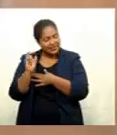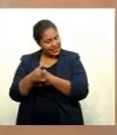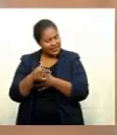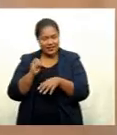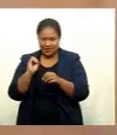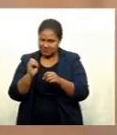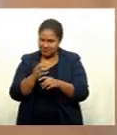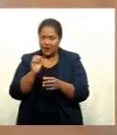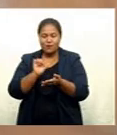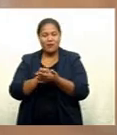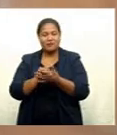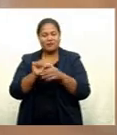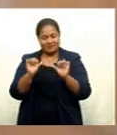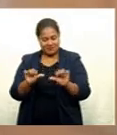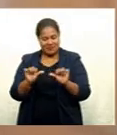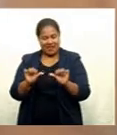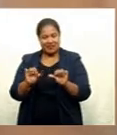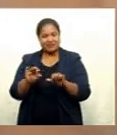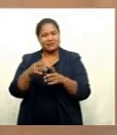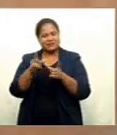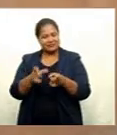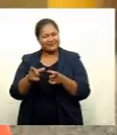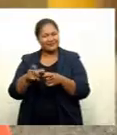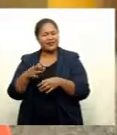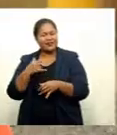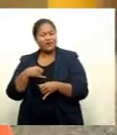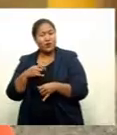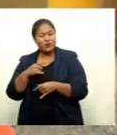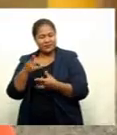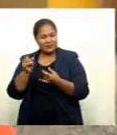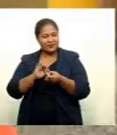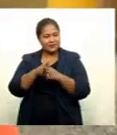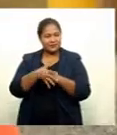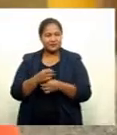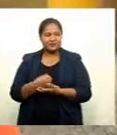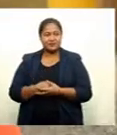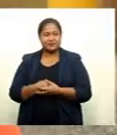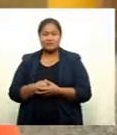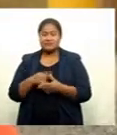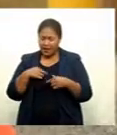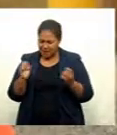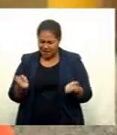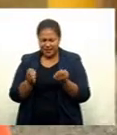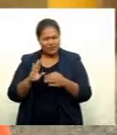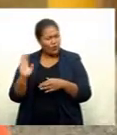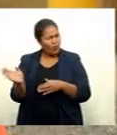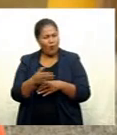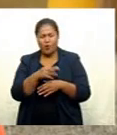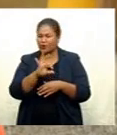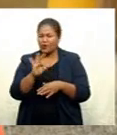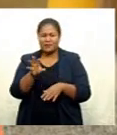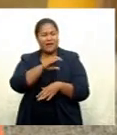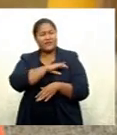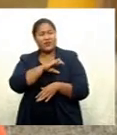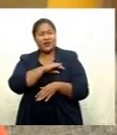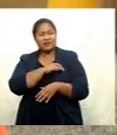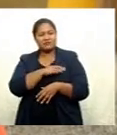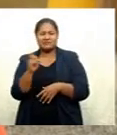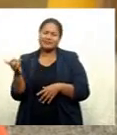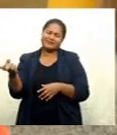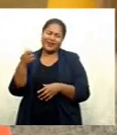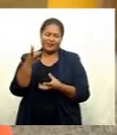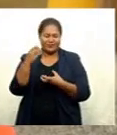effective in protecting individuals against the disease. I'm encouraging you all not to be afraid. Come and get